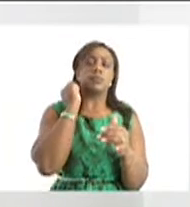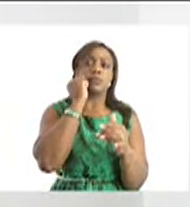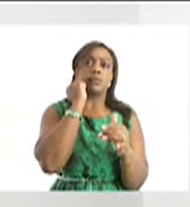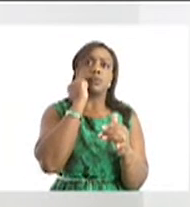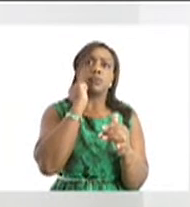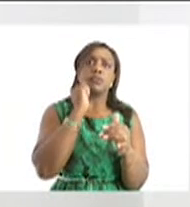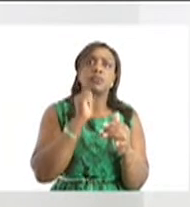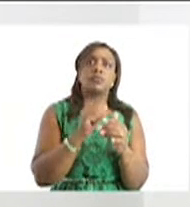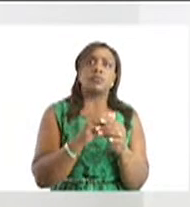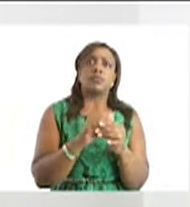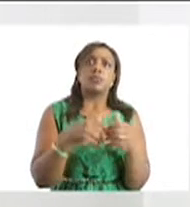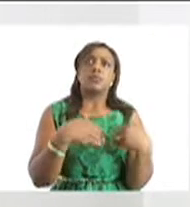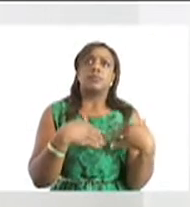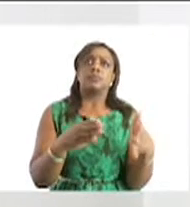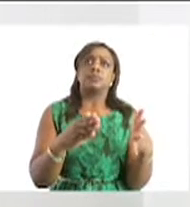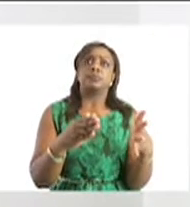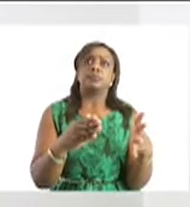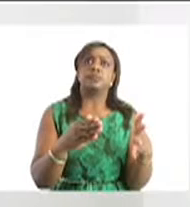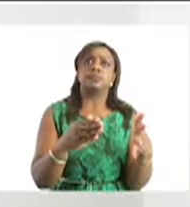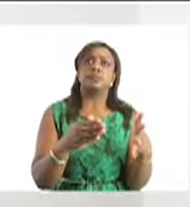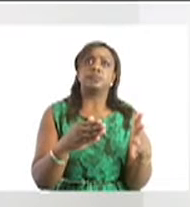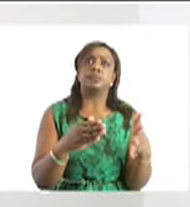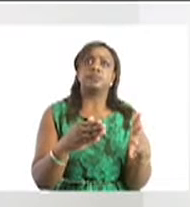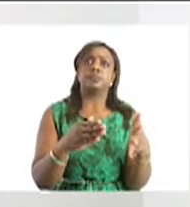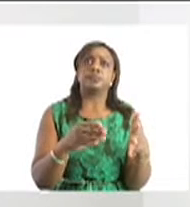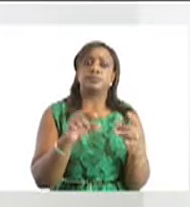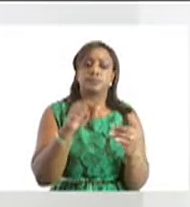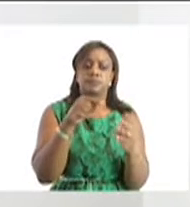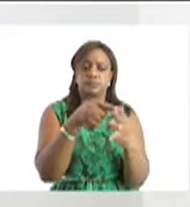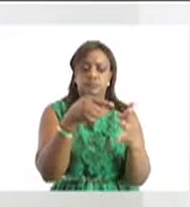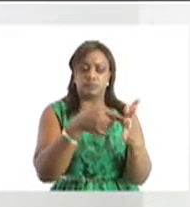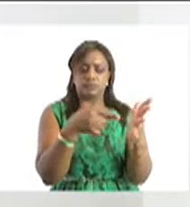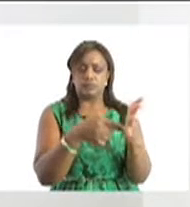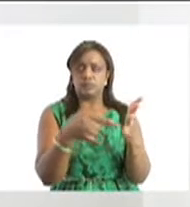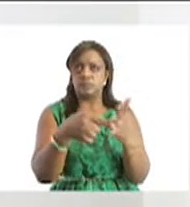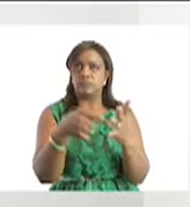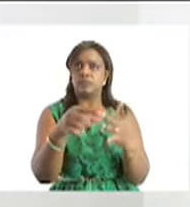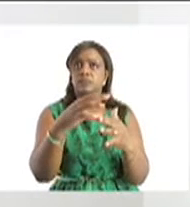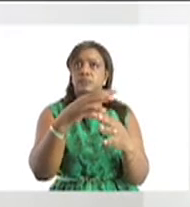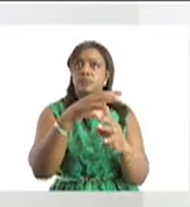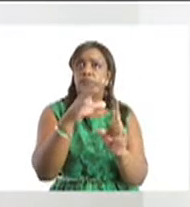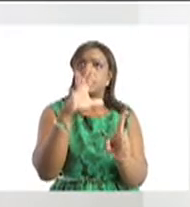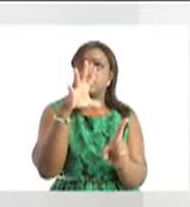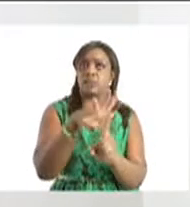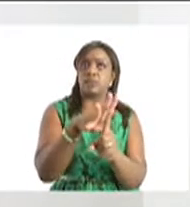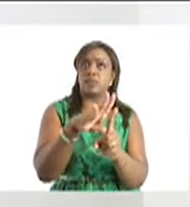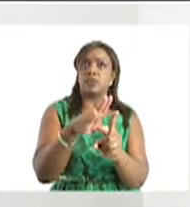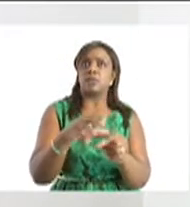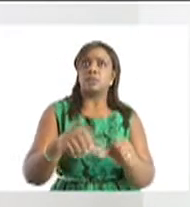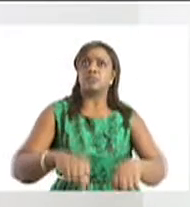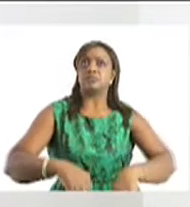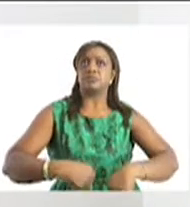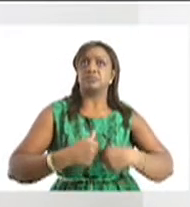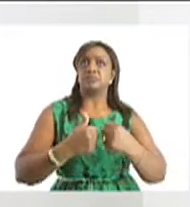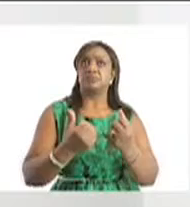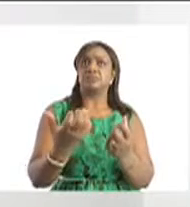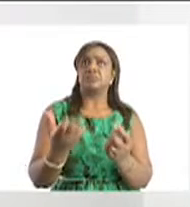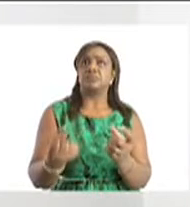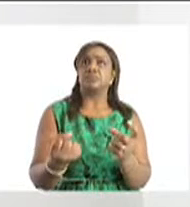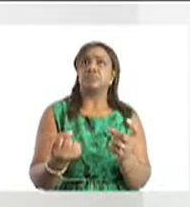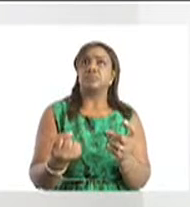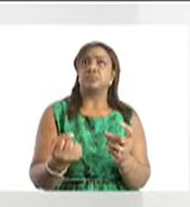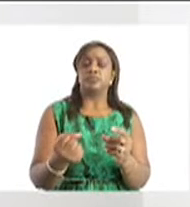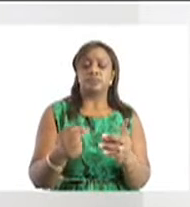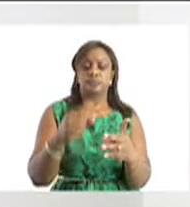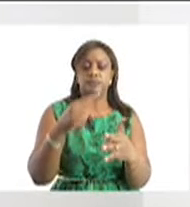we will begin by pinpointing out these factors, which were already pinned out here by my friend, which